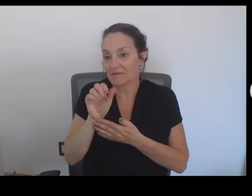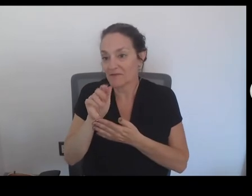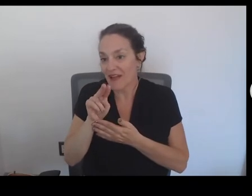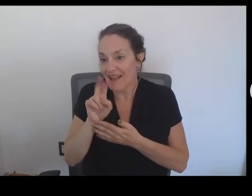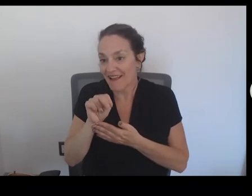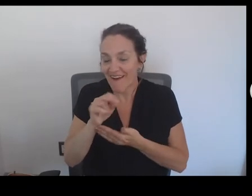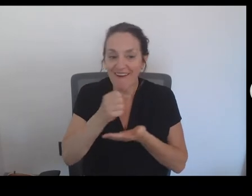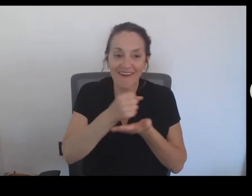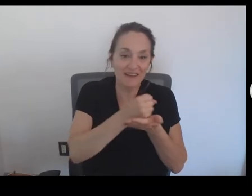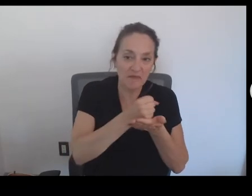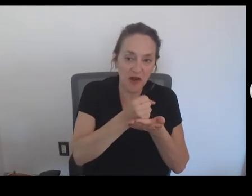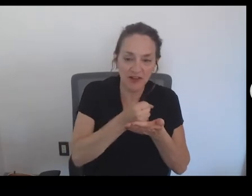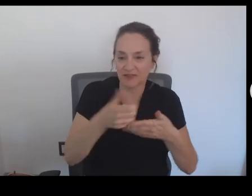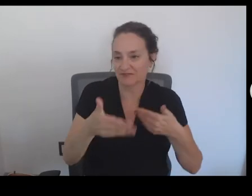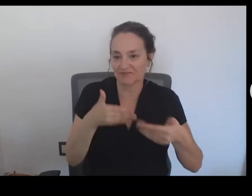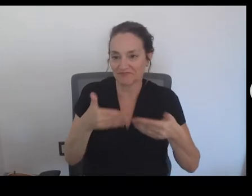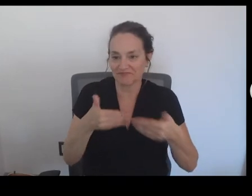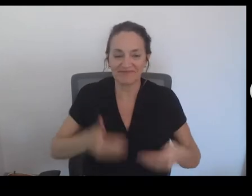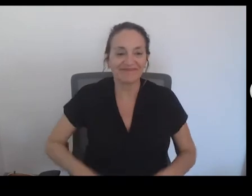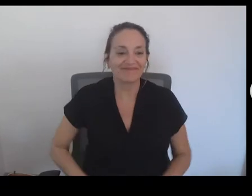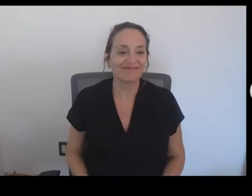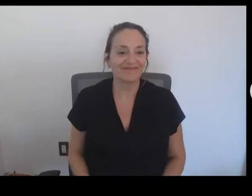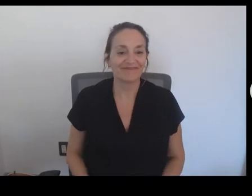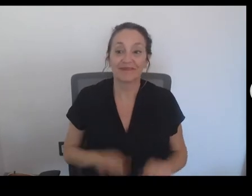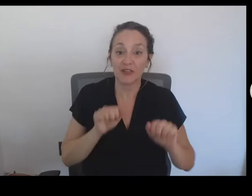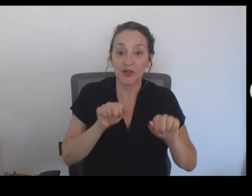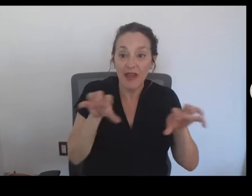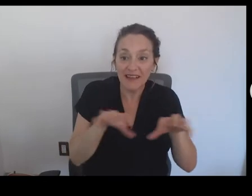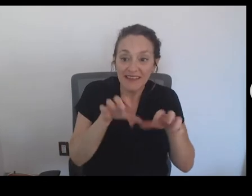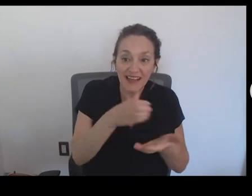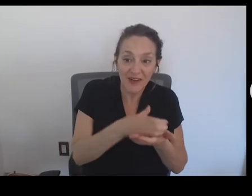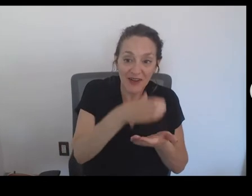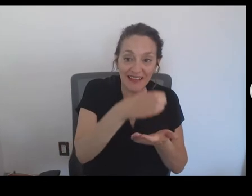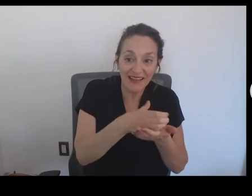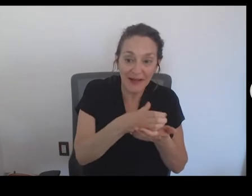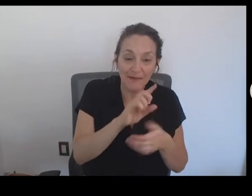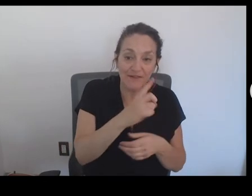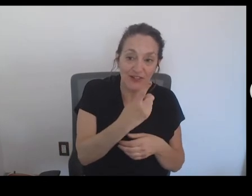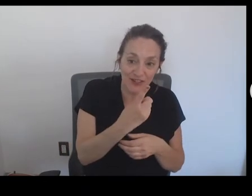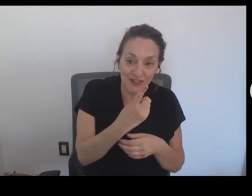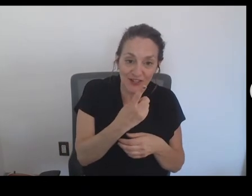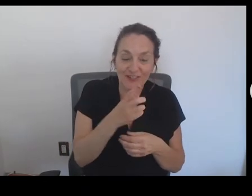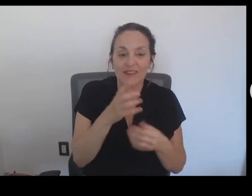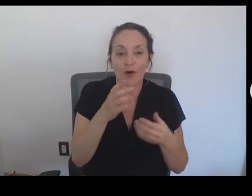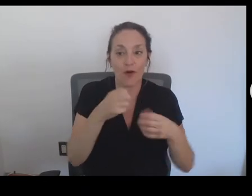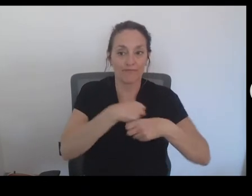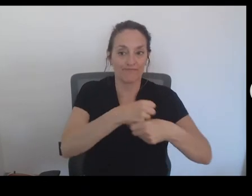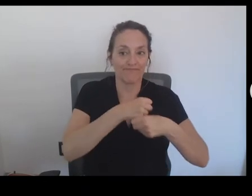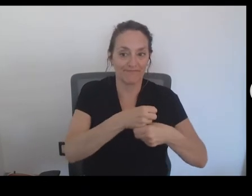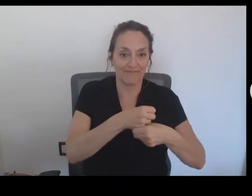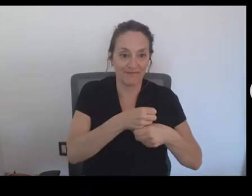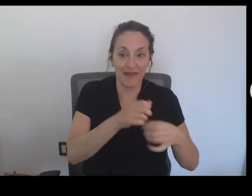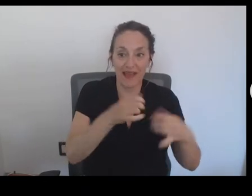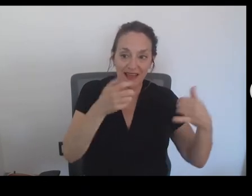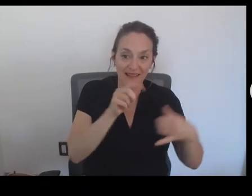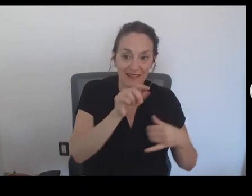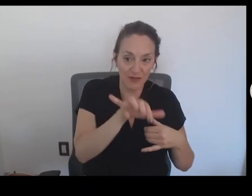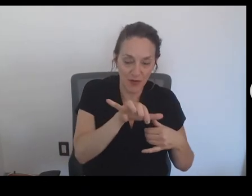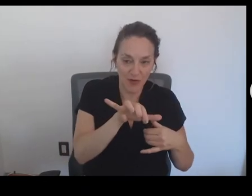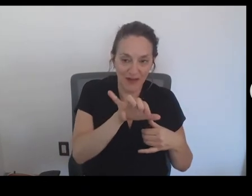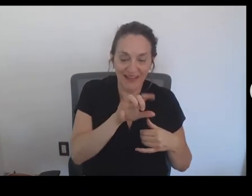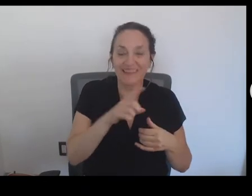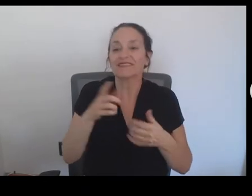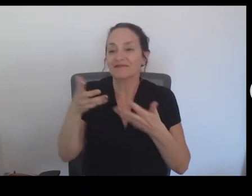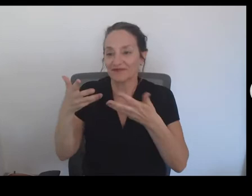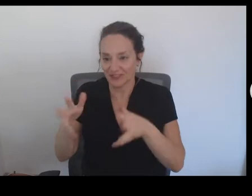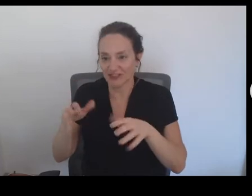it before you make your toy, your Balero, or you can do it later when you're all done. So the first thing you're gonna